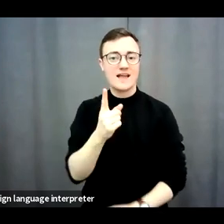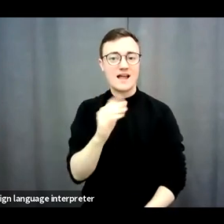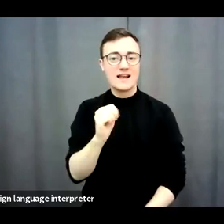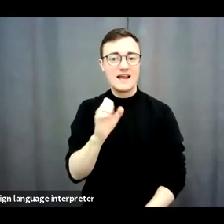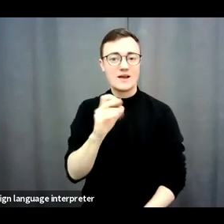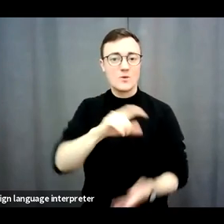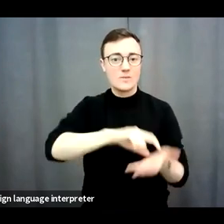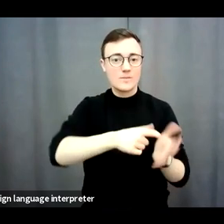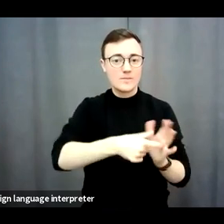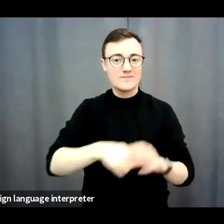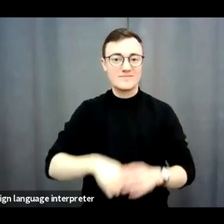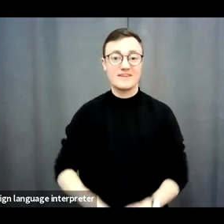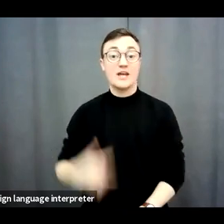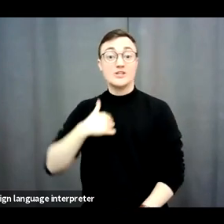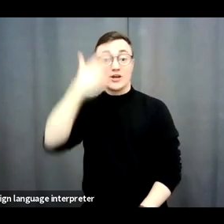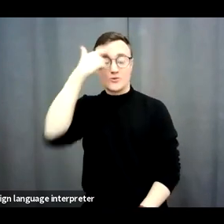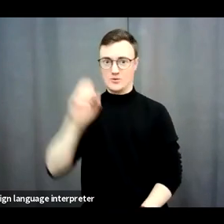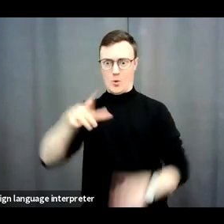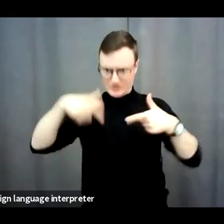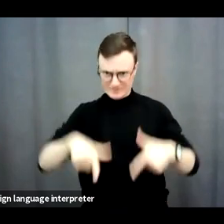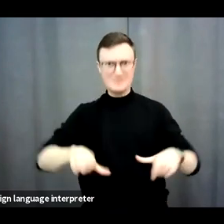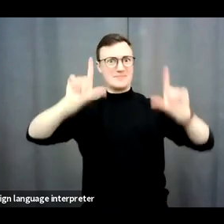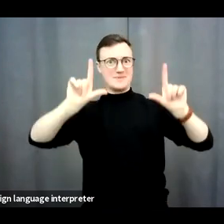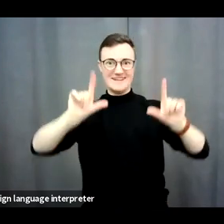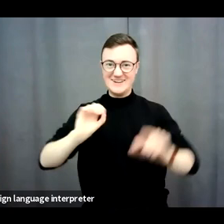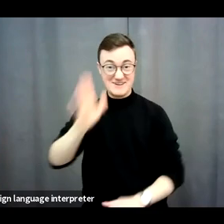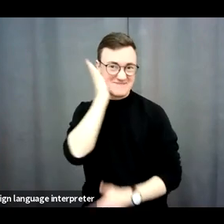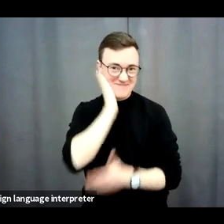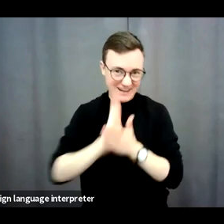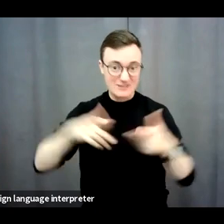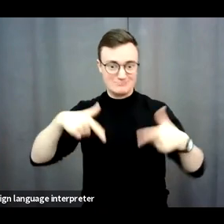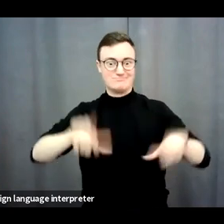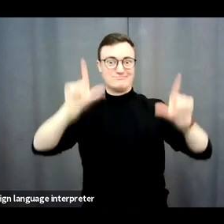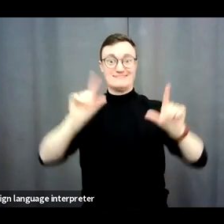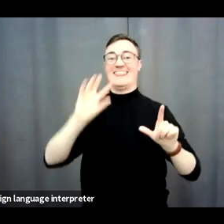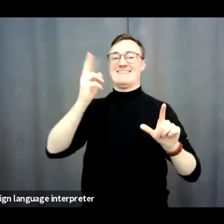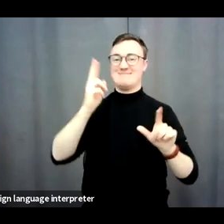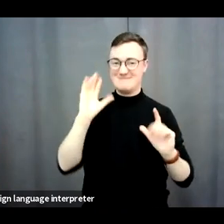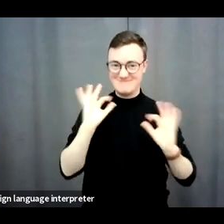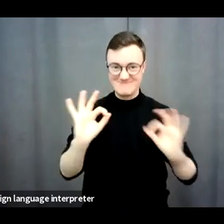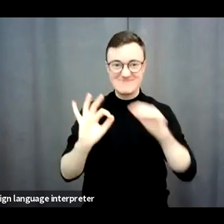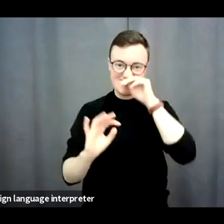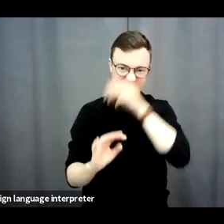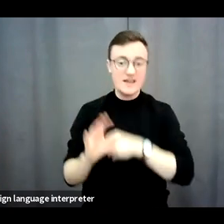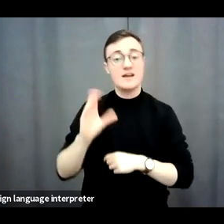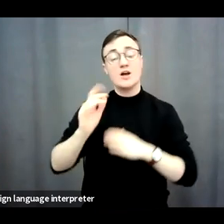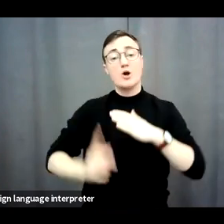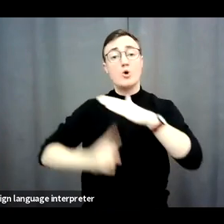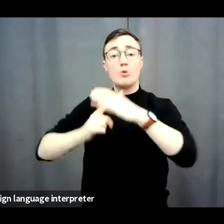I think up to... Oh, now we can't see you. I'm sorry. There you go. Up to